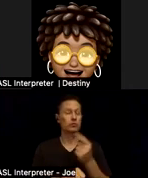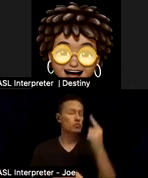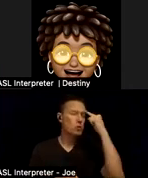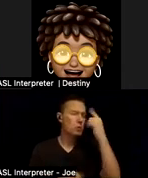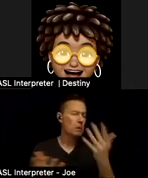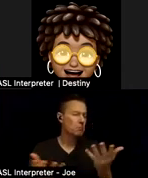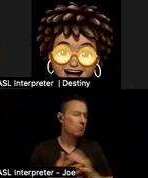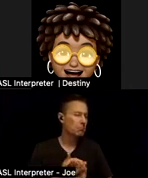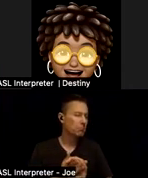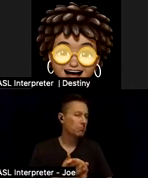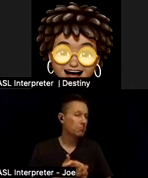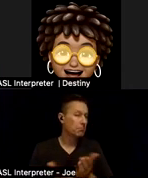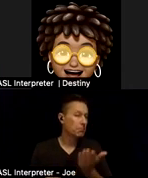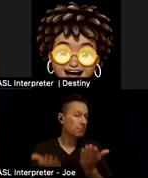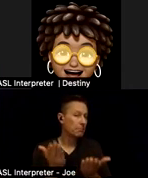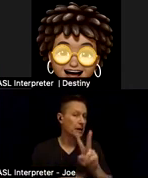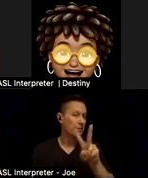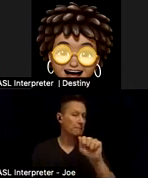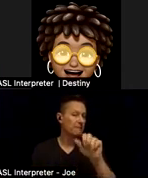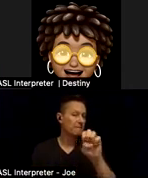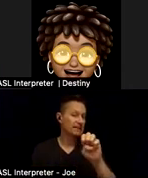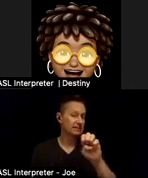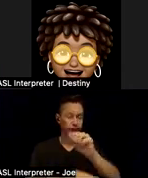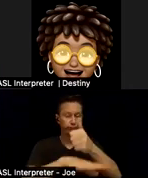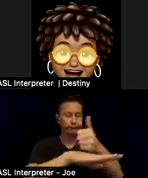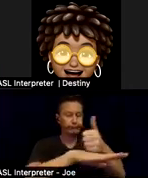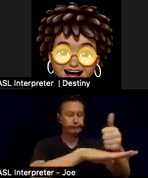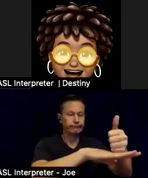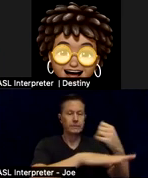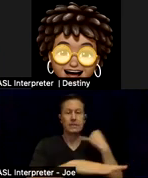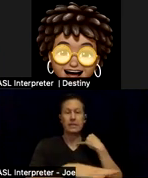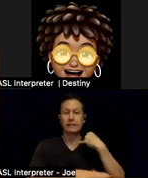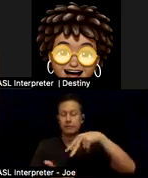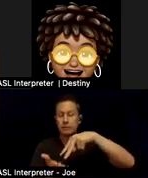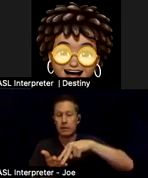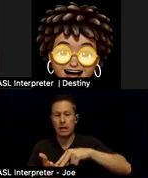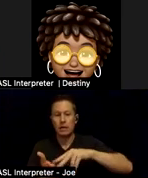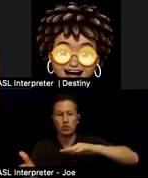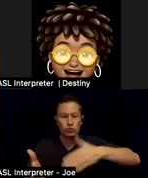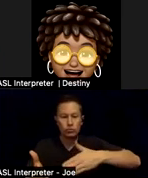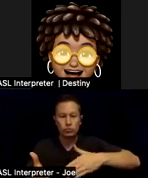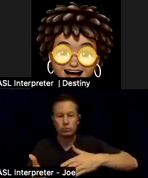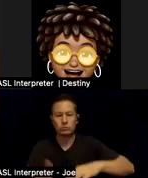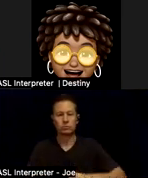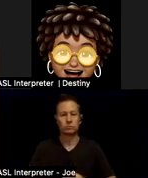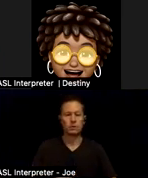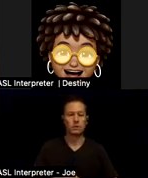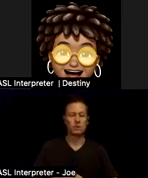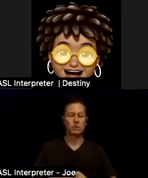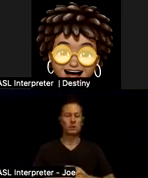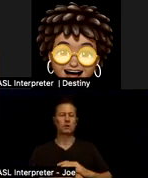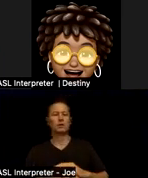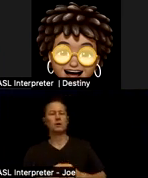Well, how about the vases that we have up top here? So if you're standing here cooking, doing dishes, whatever it may be, when those items are not